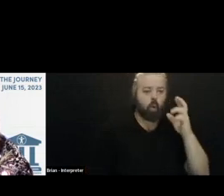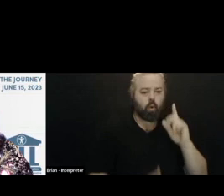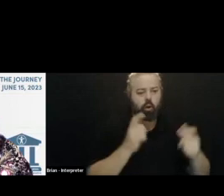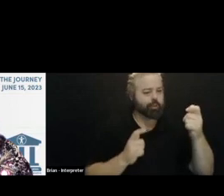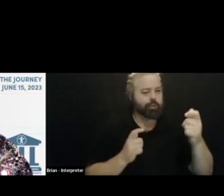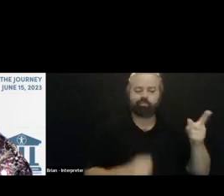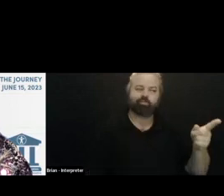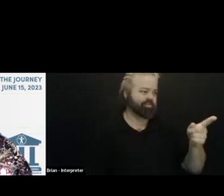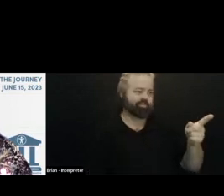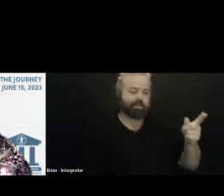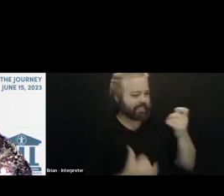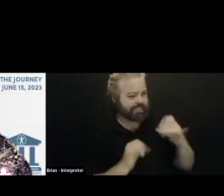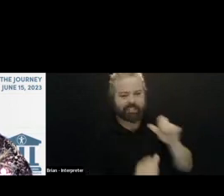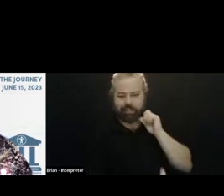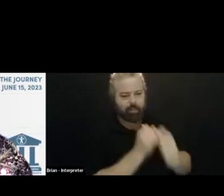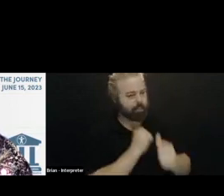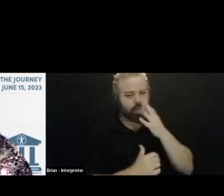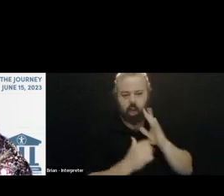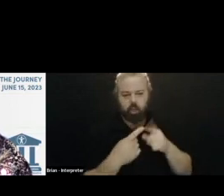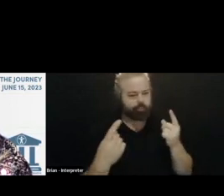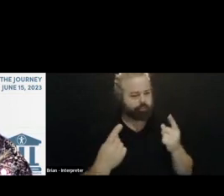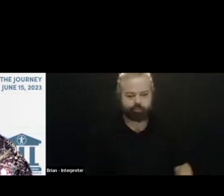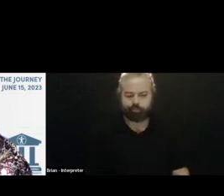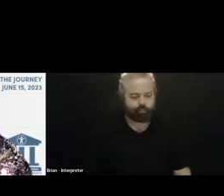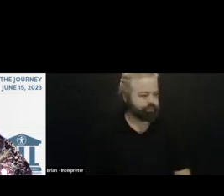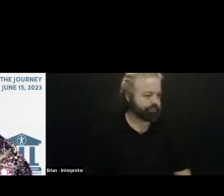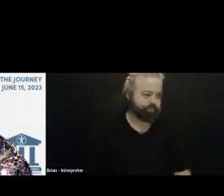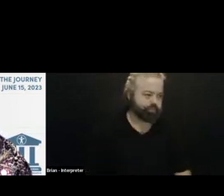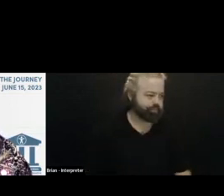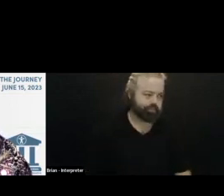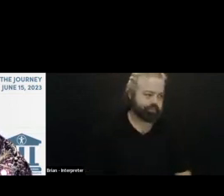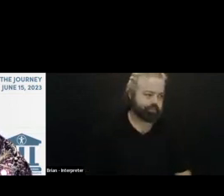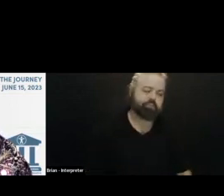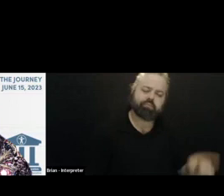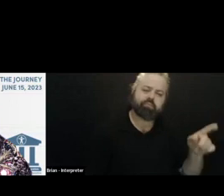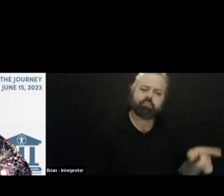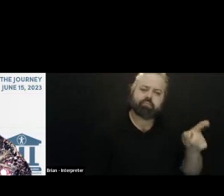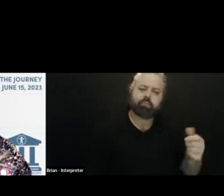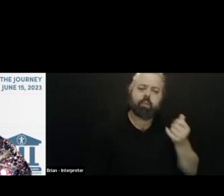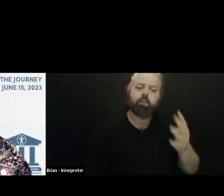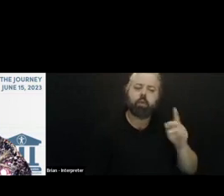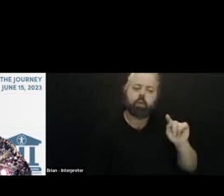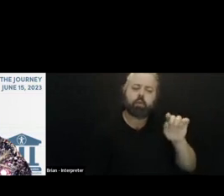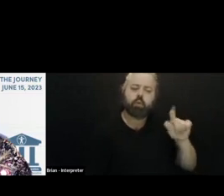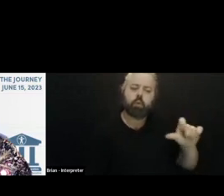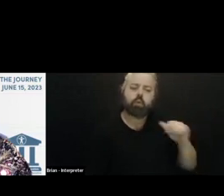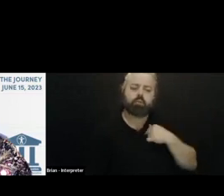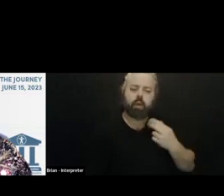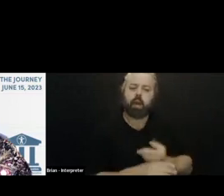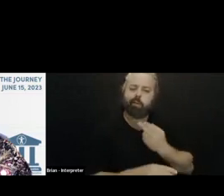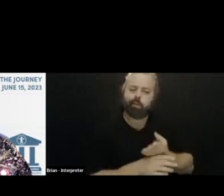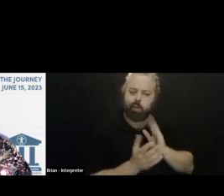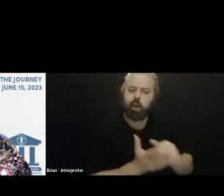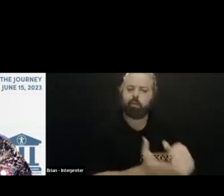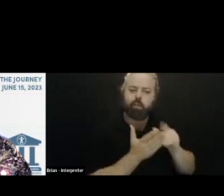passing color contrast. So that's just a couple of the tools that I use really frequently for